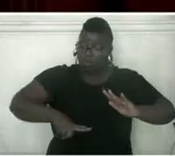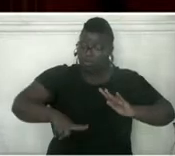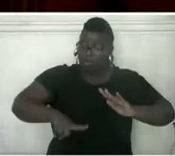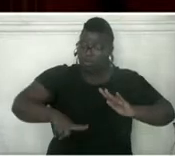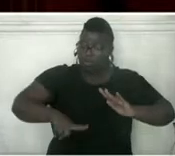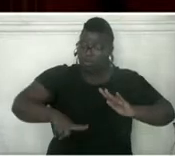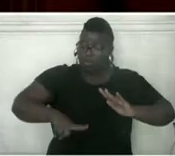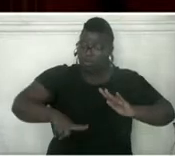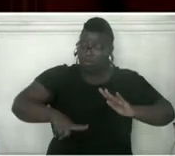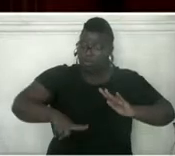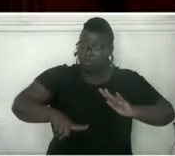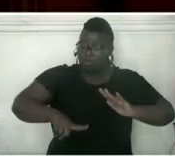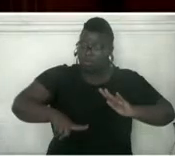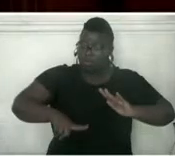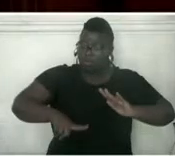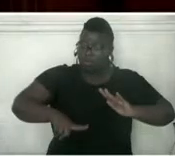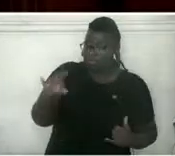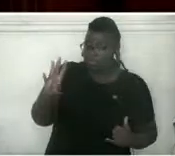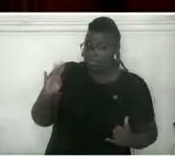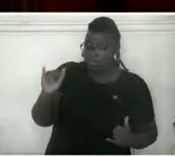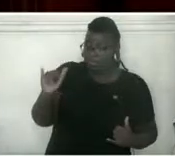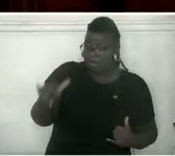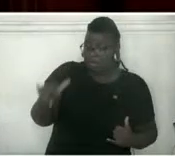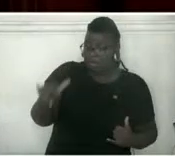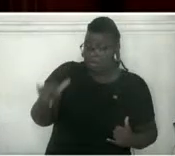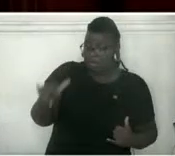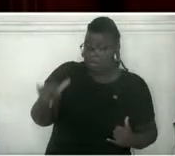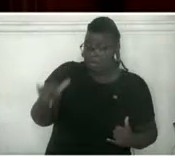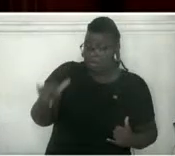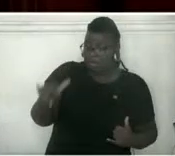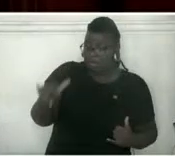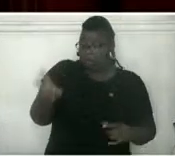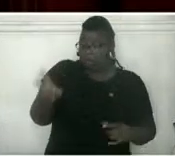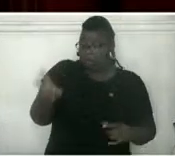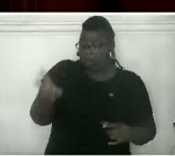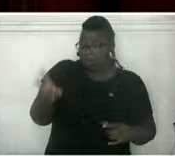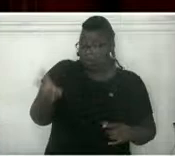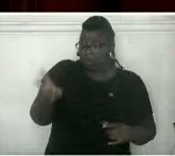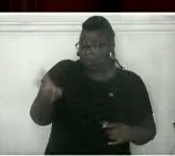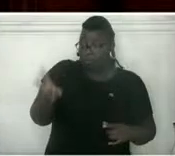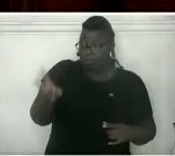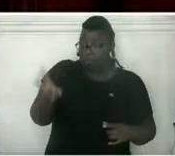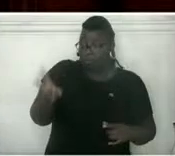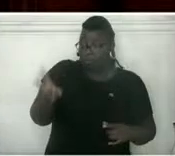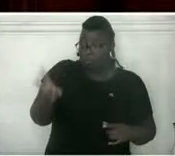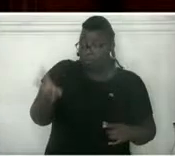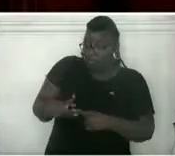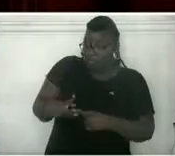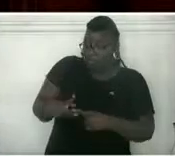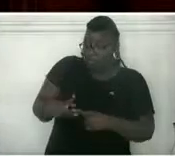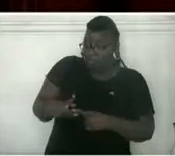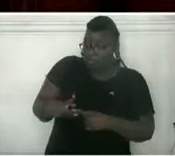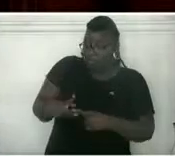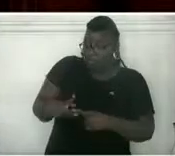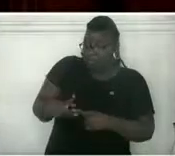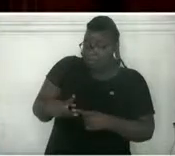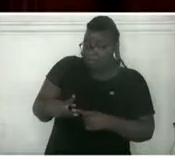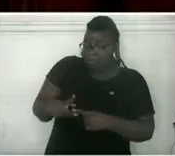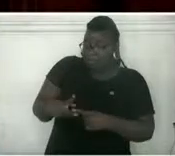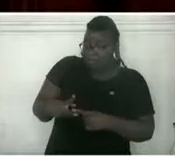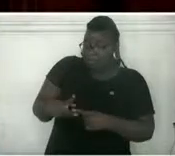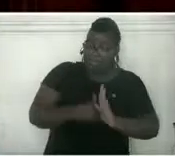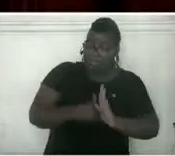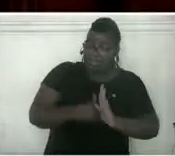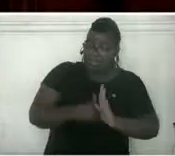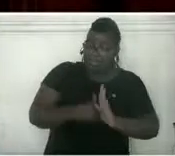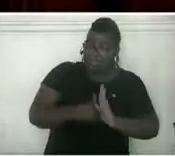Richards Bay Industrial Development Zone will also launch an enterprise development program